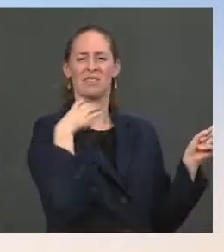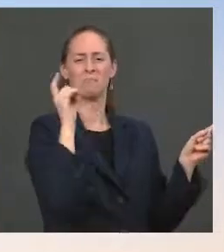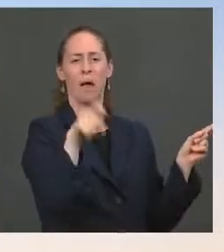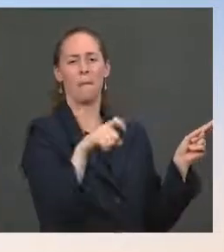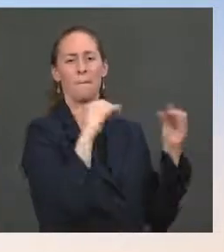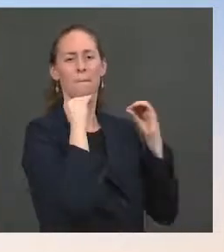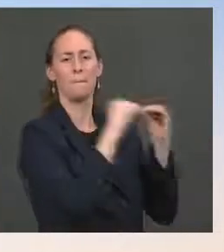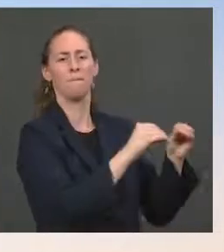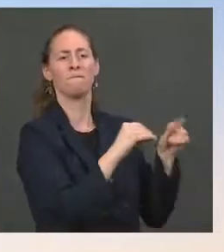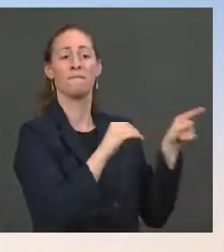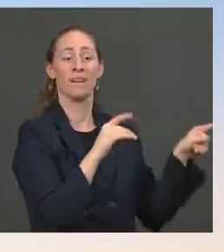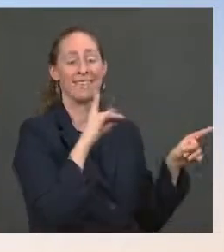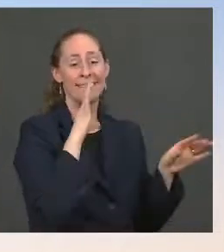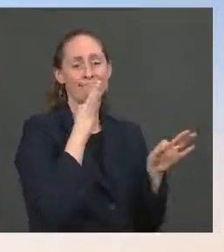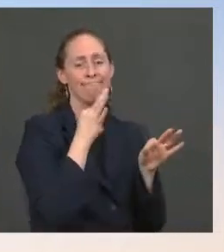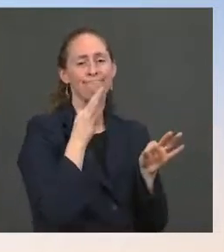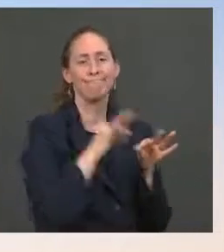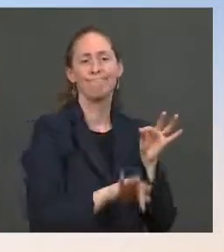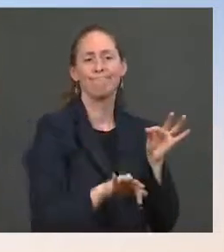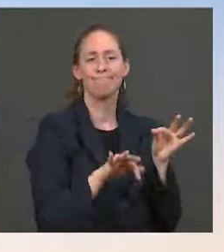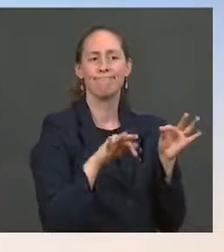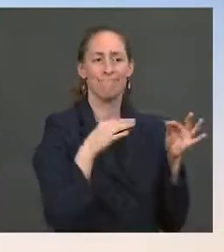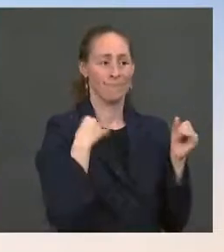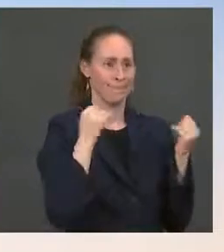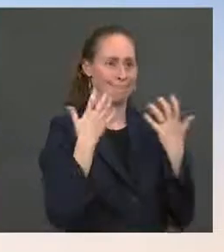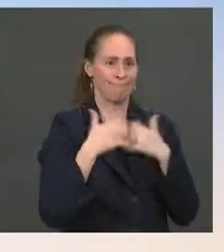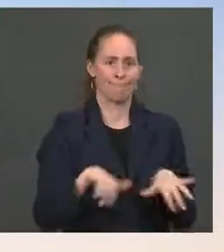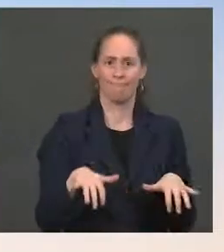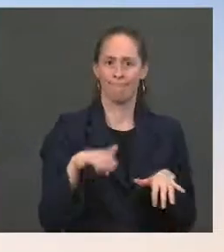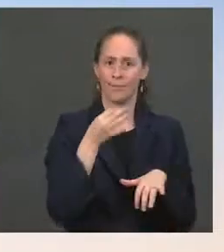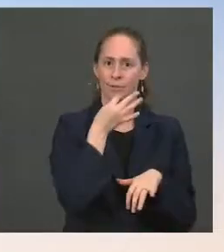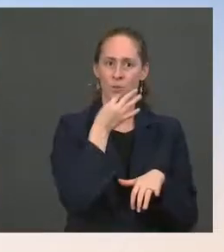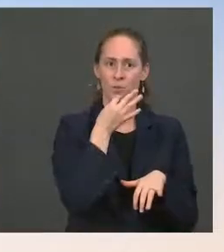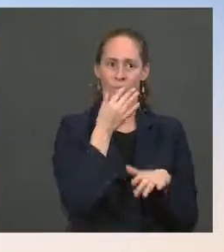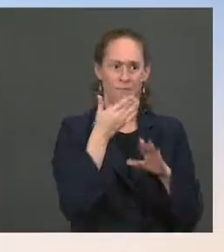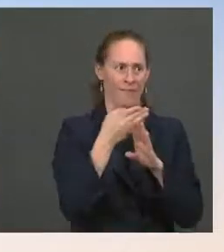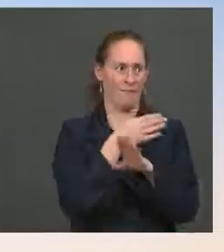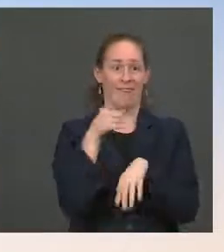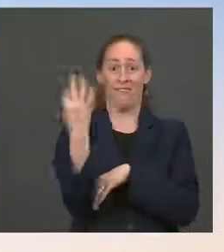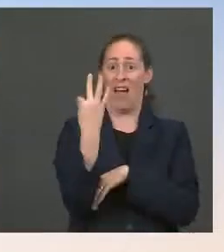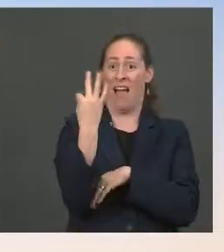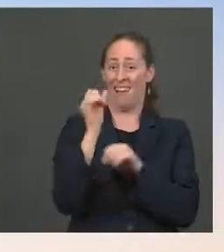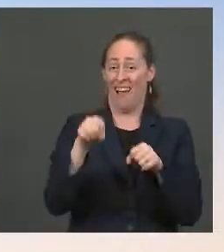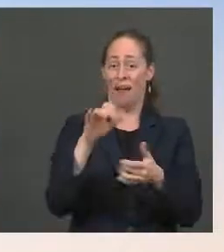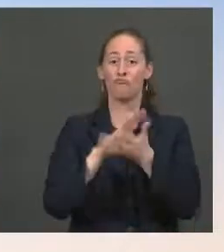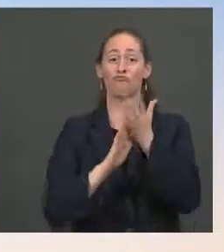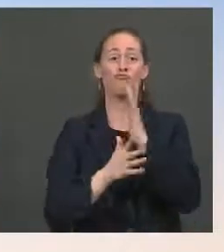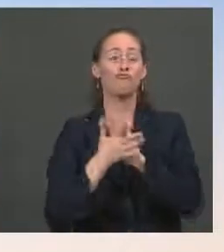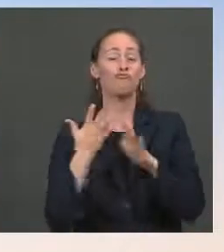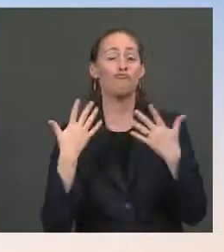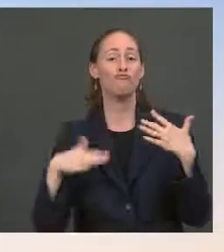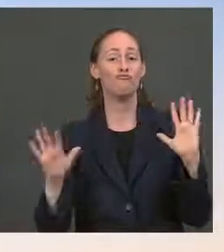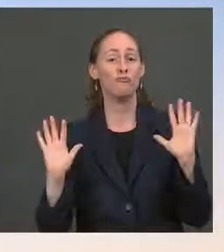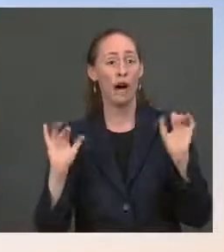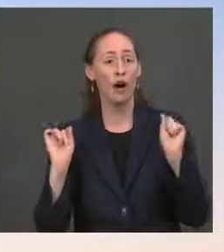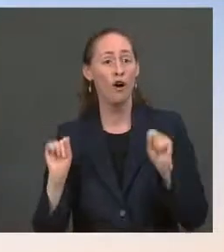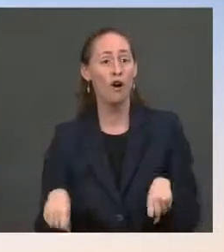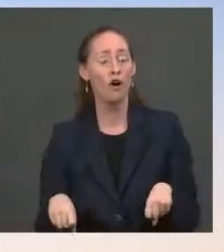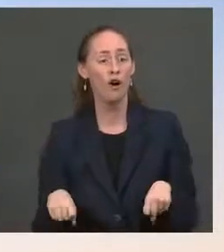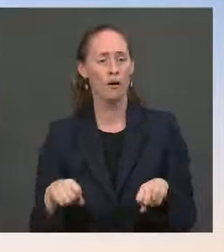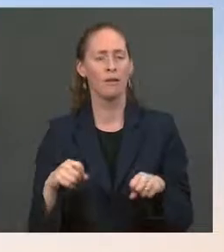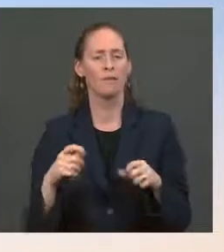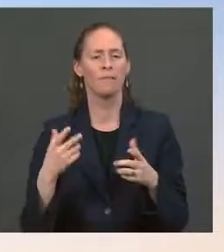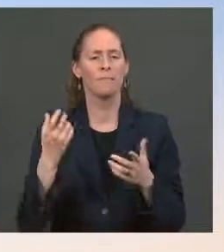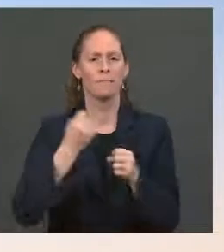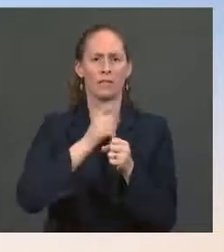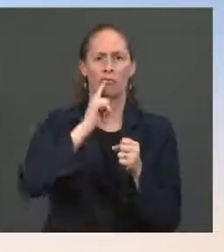simple process that could be done in the next few days before we hit Friday to reduce uncertainty, to make sure the American people don't have to worry